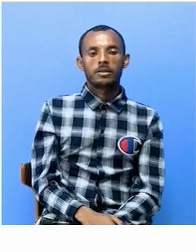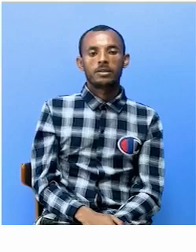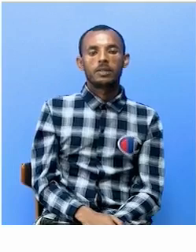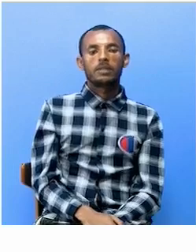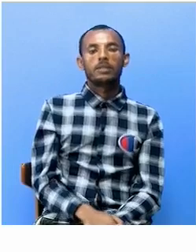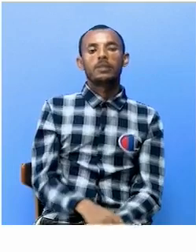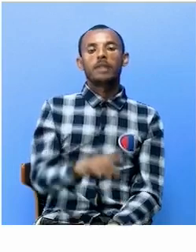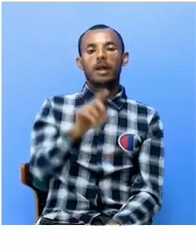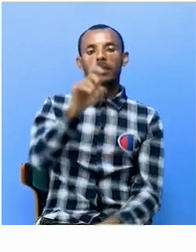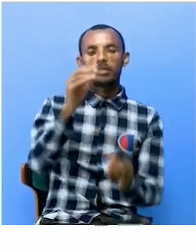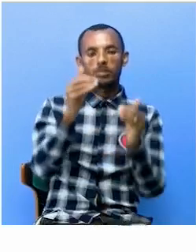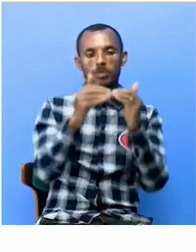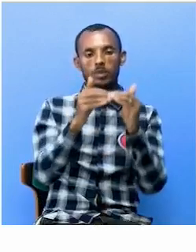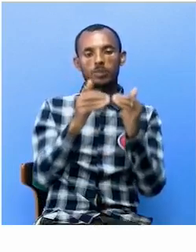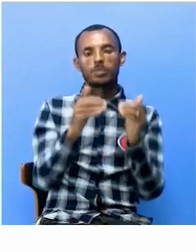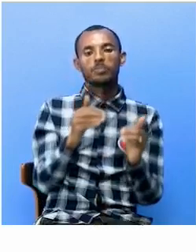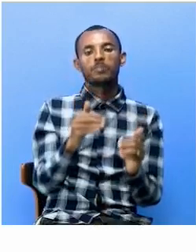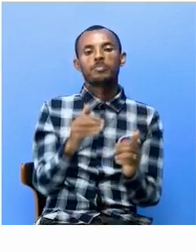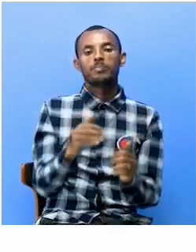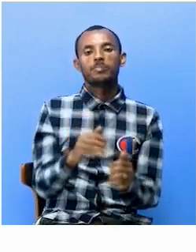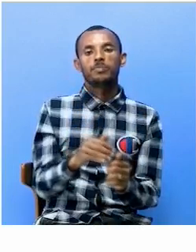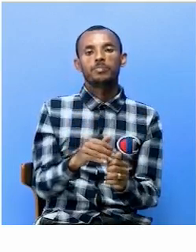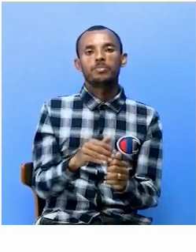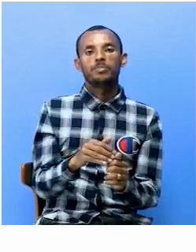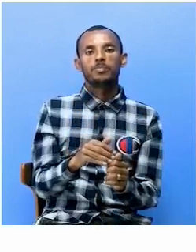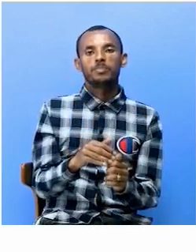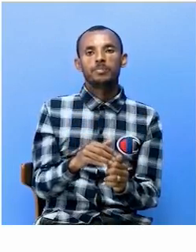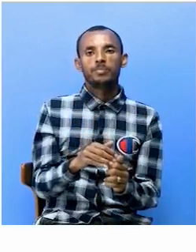And numbers like x is equals to